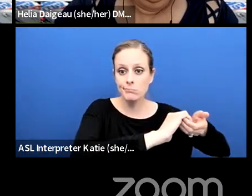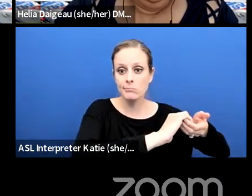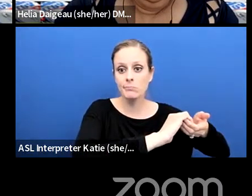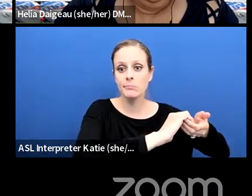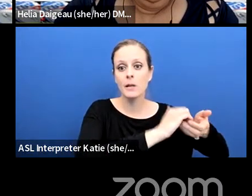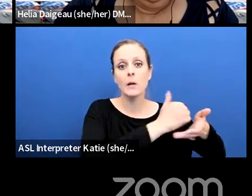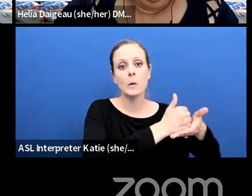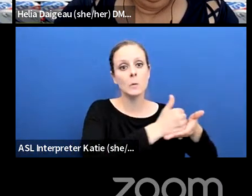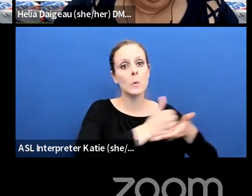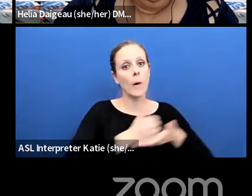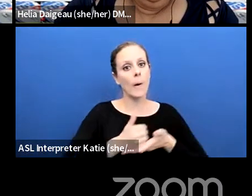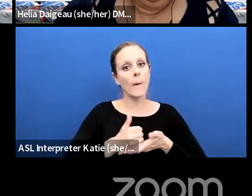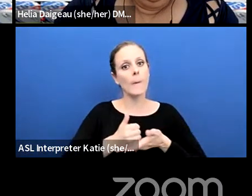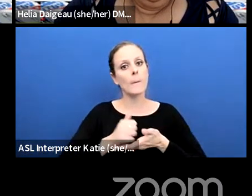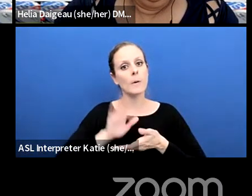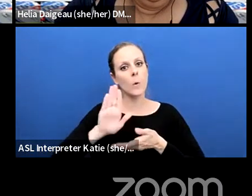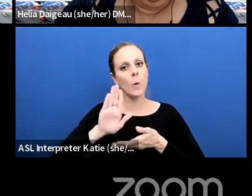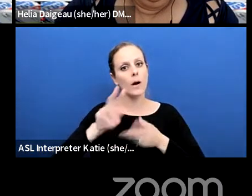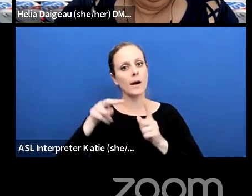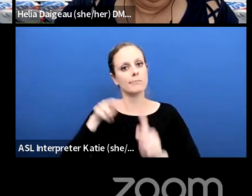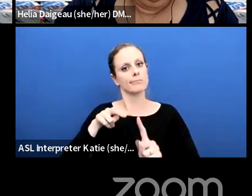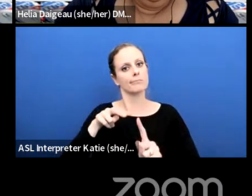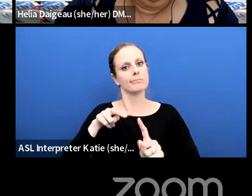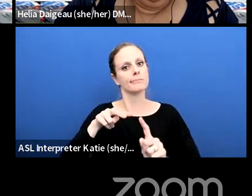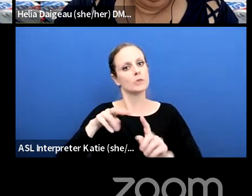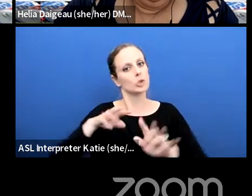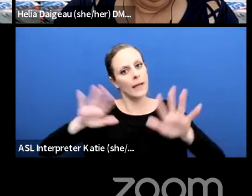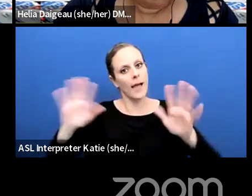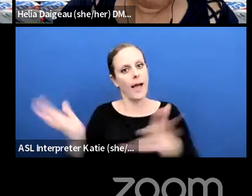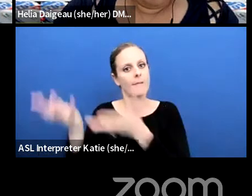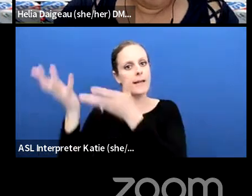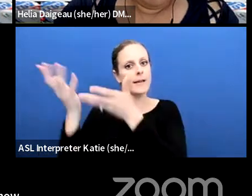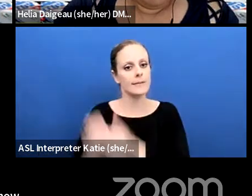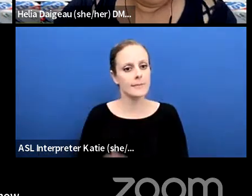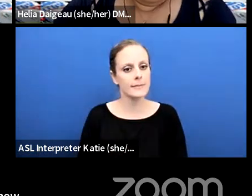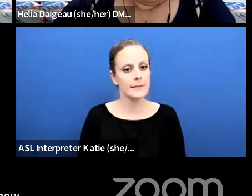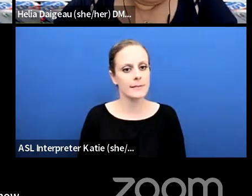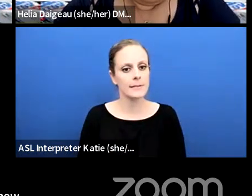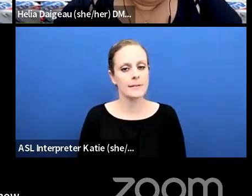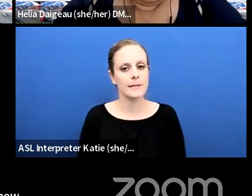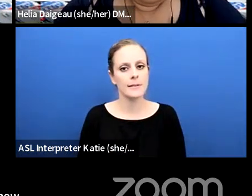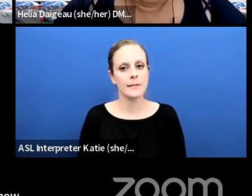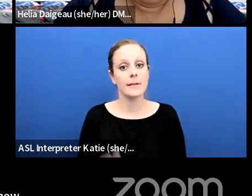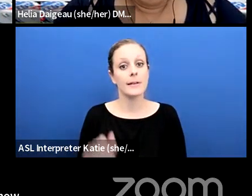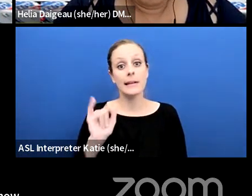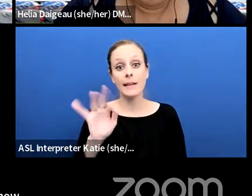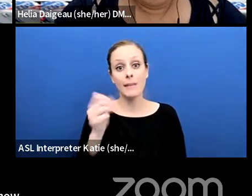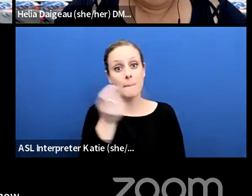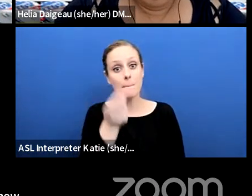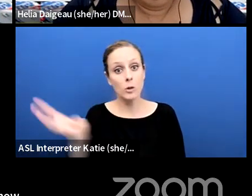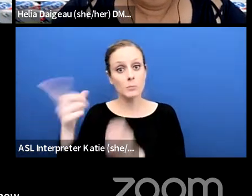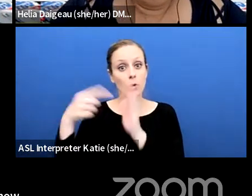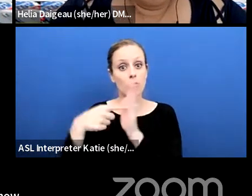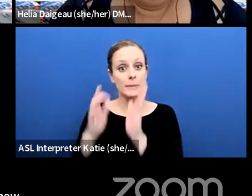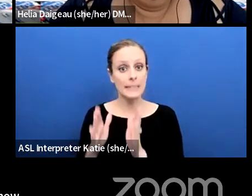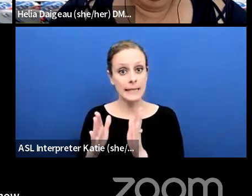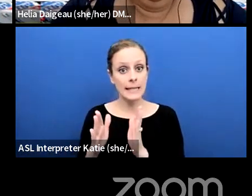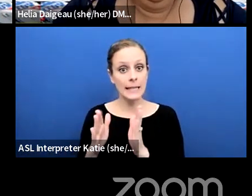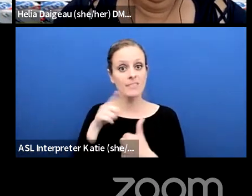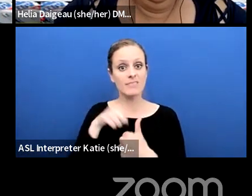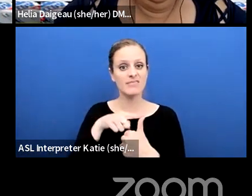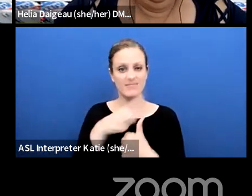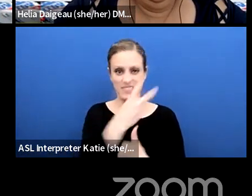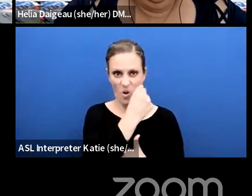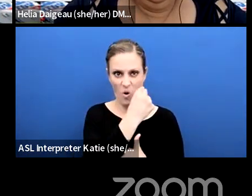your position. And if you have, you know, multiple representatives in your area, maybe go talk to someone